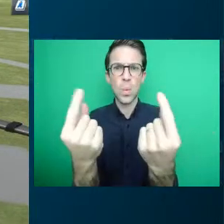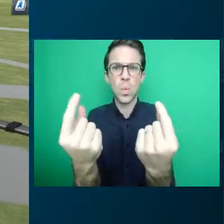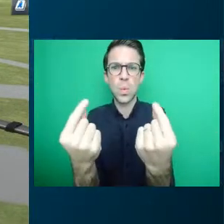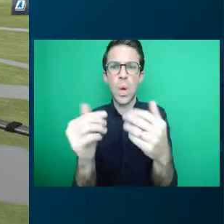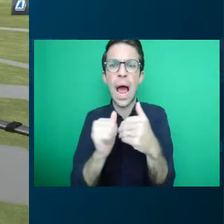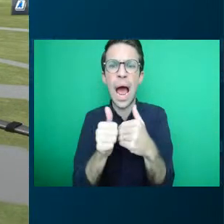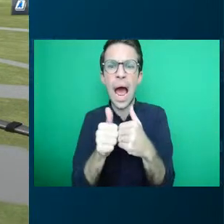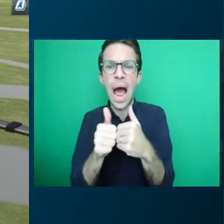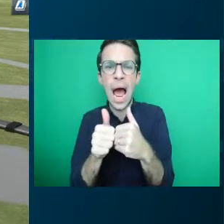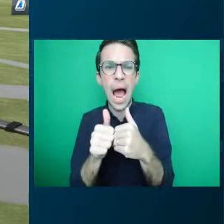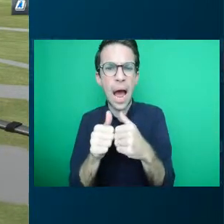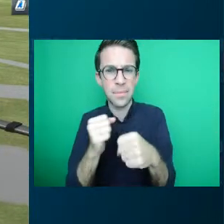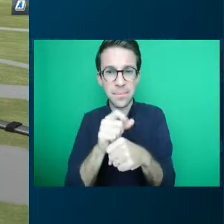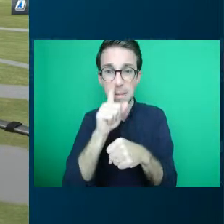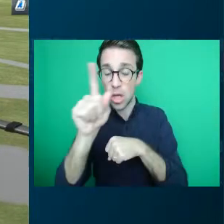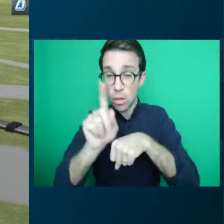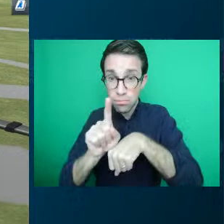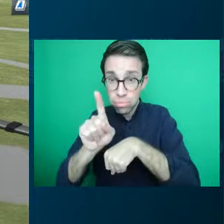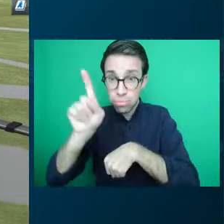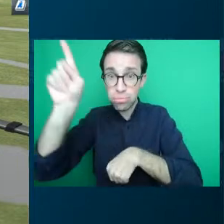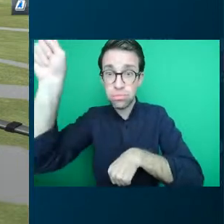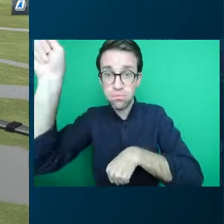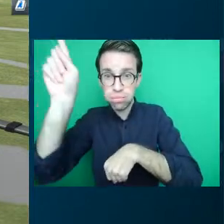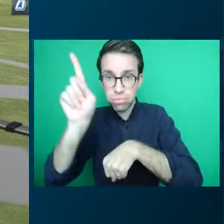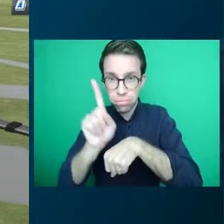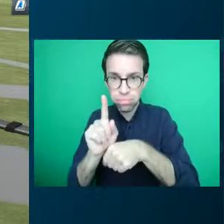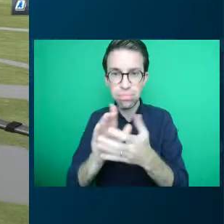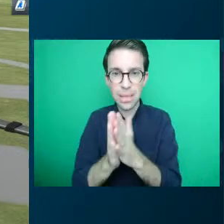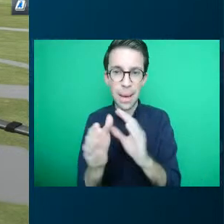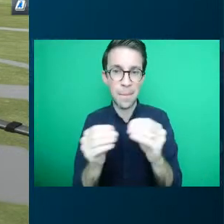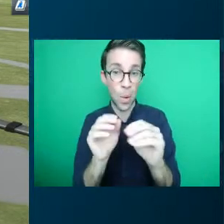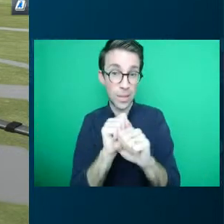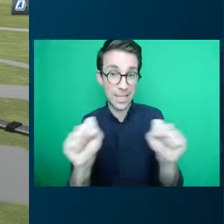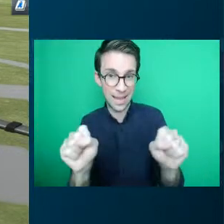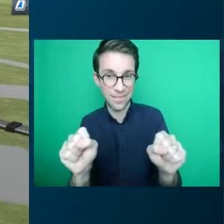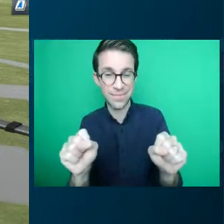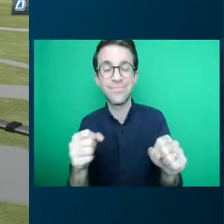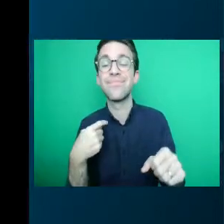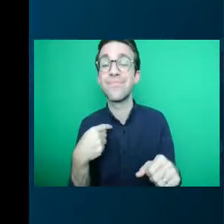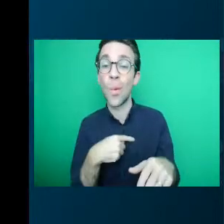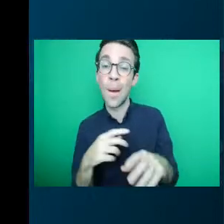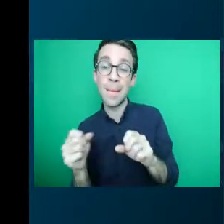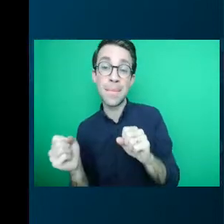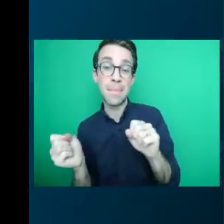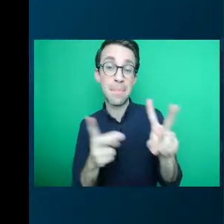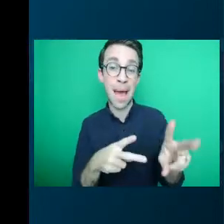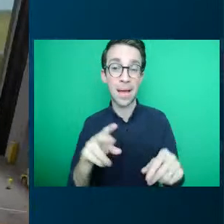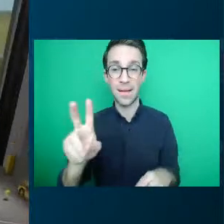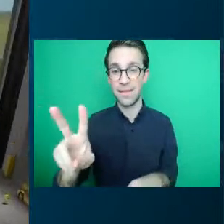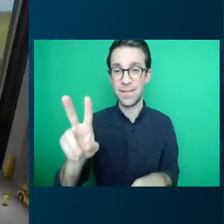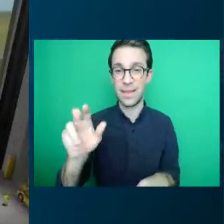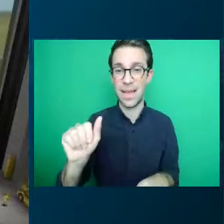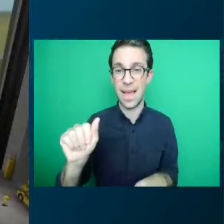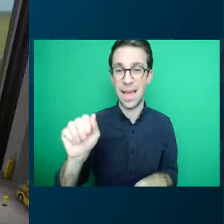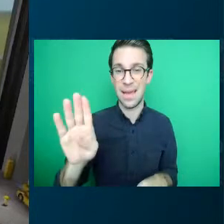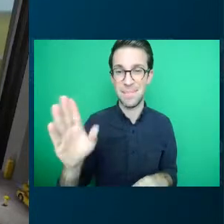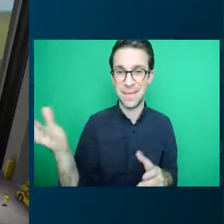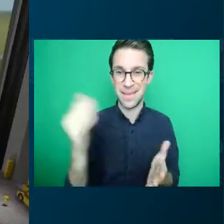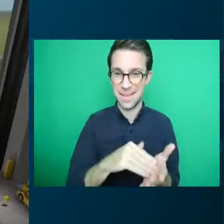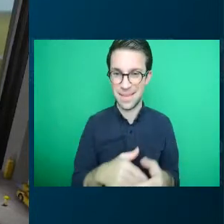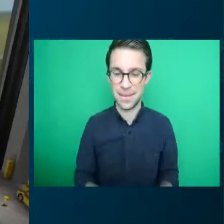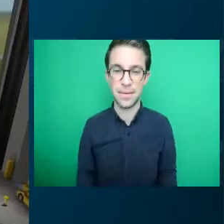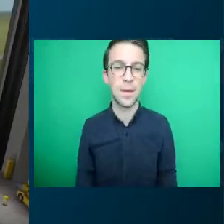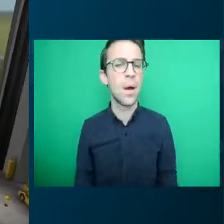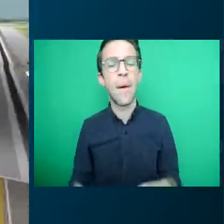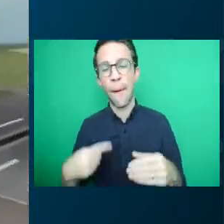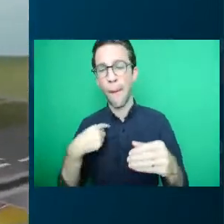get this rocket a little bit safer for Jeb? And I'm going to revert the flight again. That was just a test. We didn't actually cause Jeb any harm